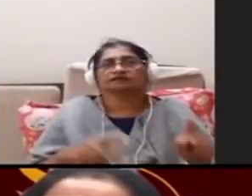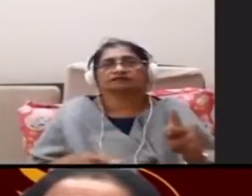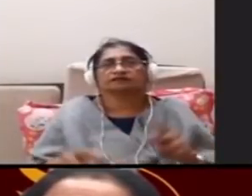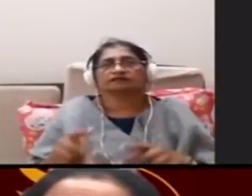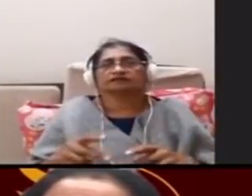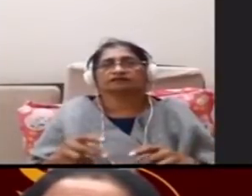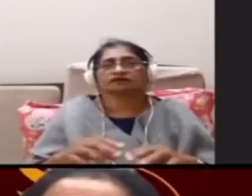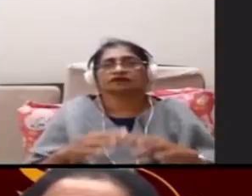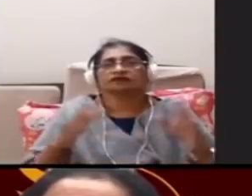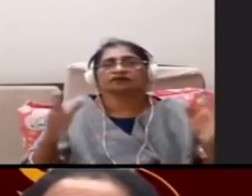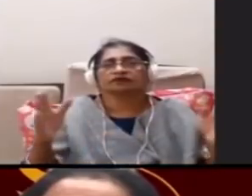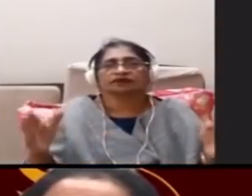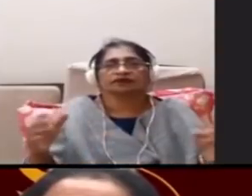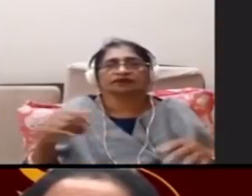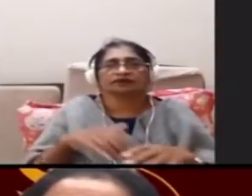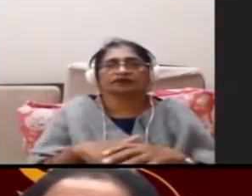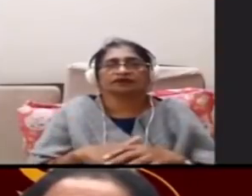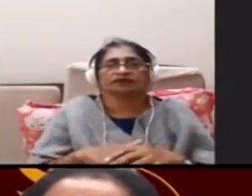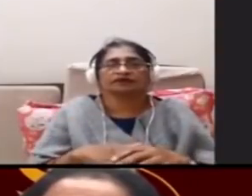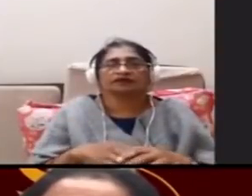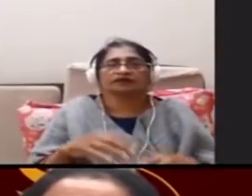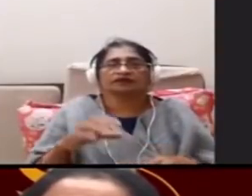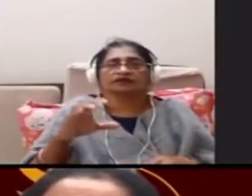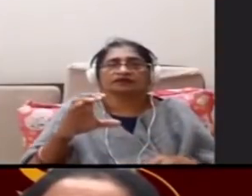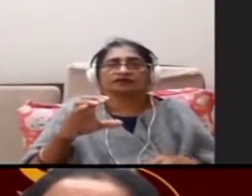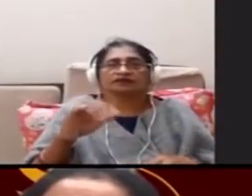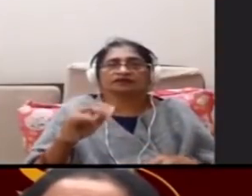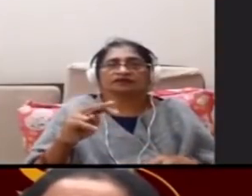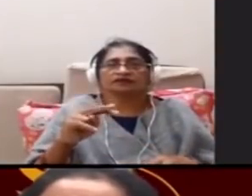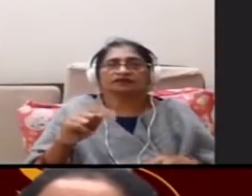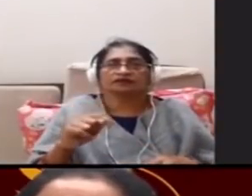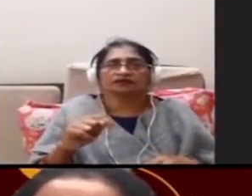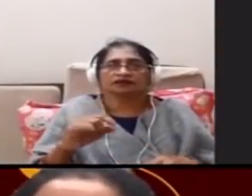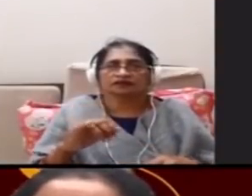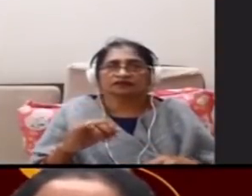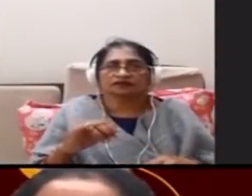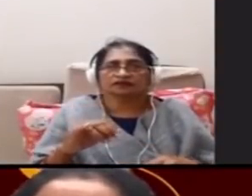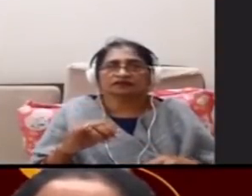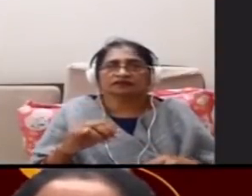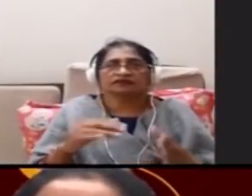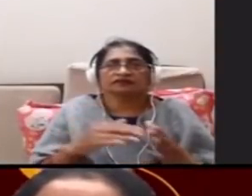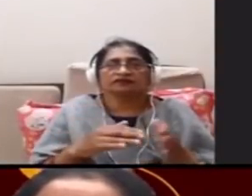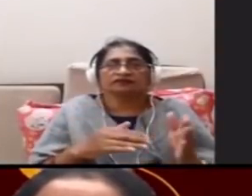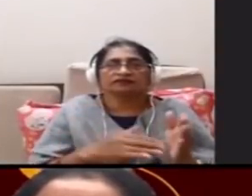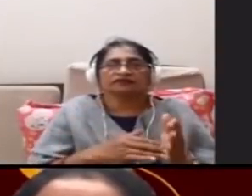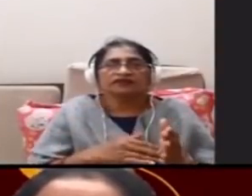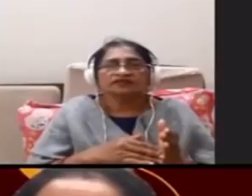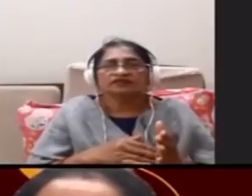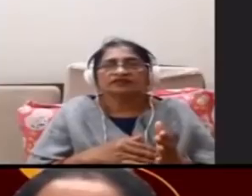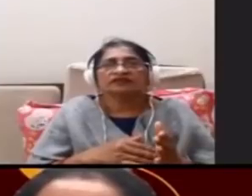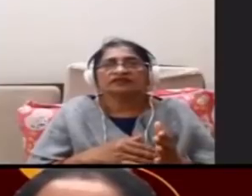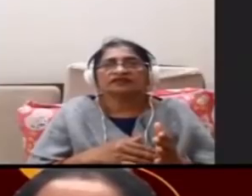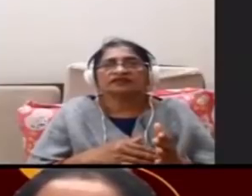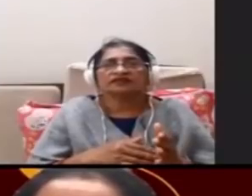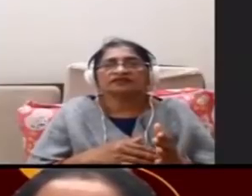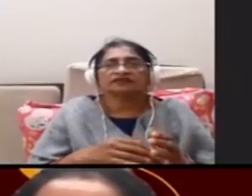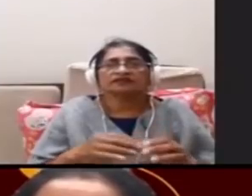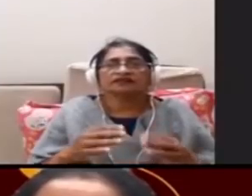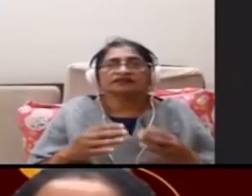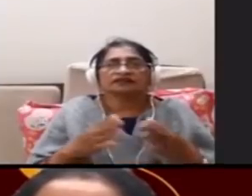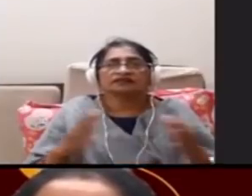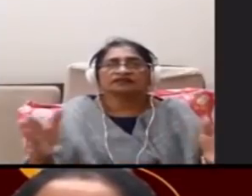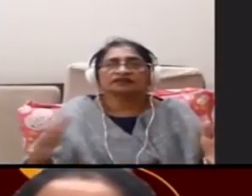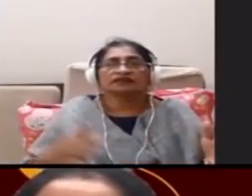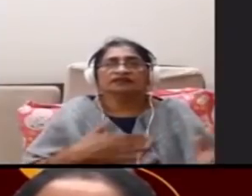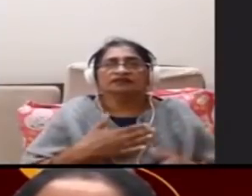declared in the city of Thousand Oaks and at large as Artabilities for All Day. And we are extremely excited,